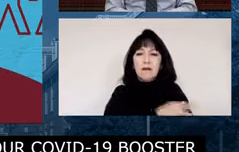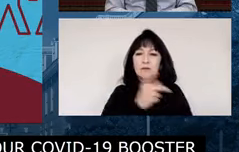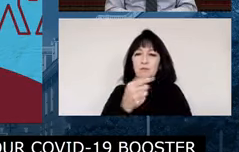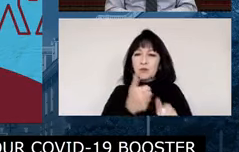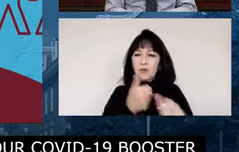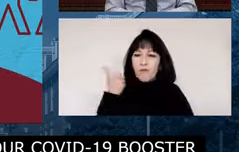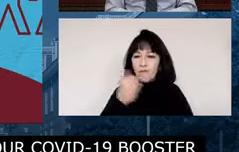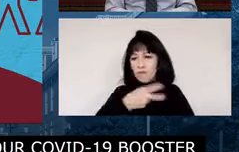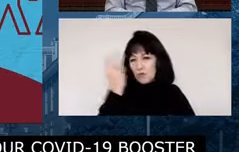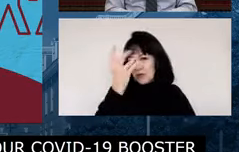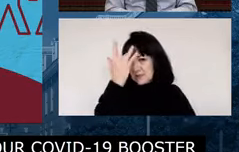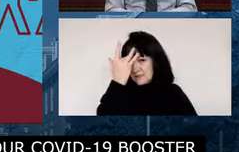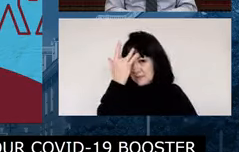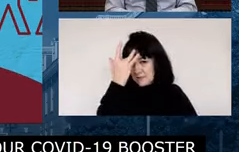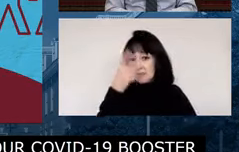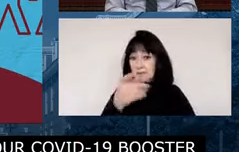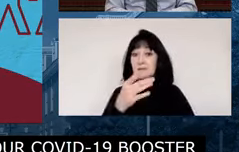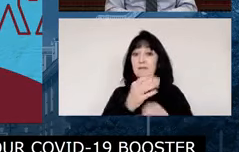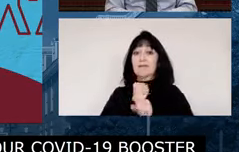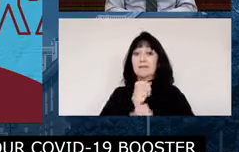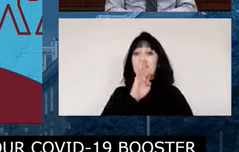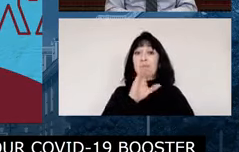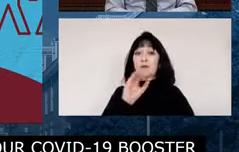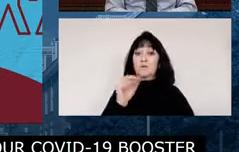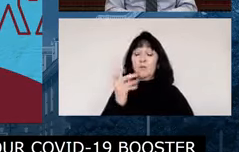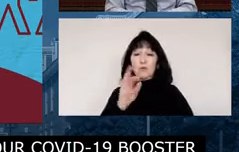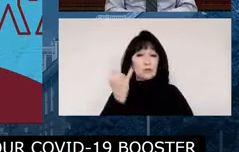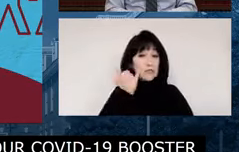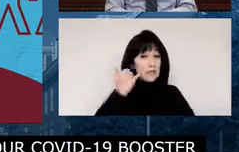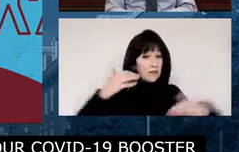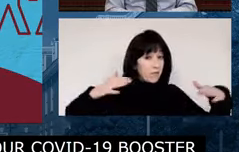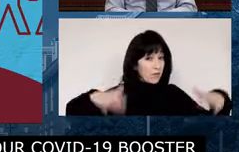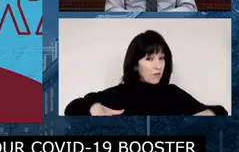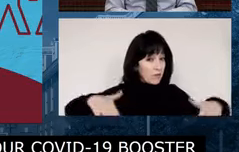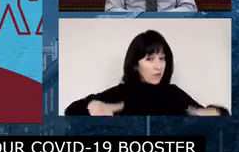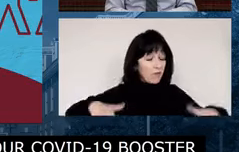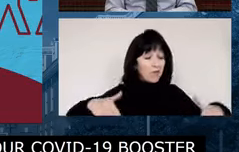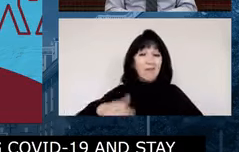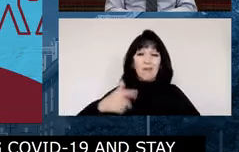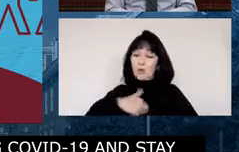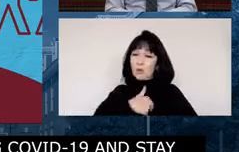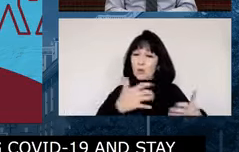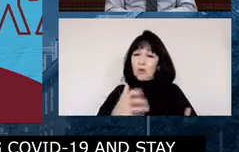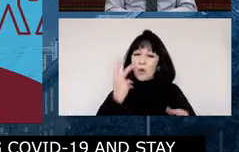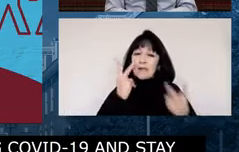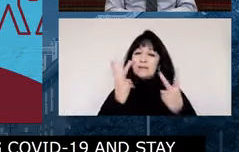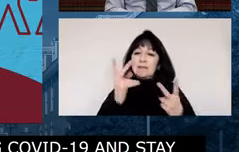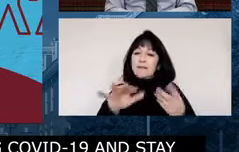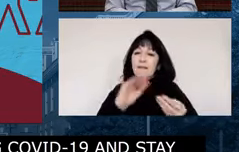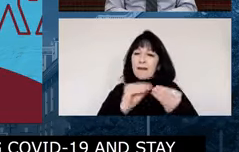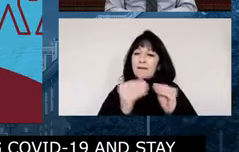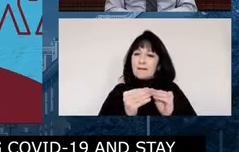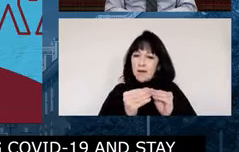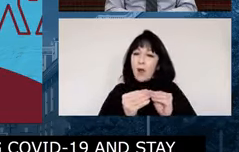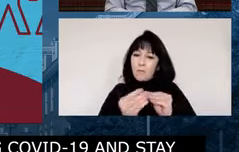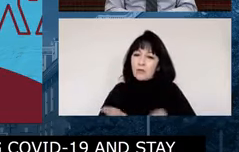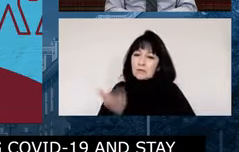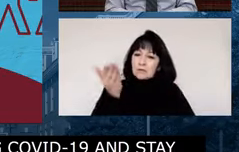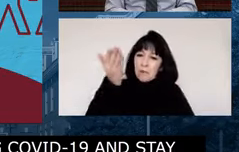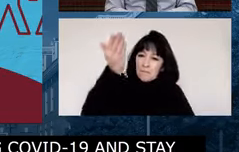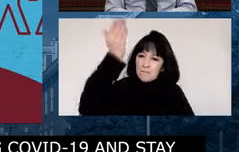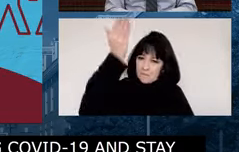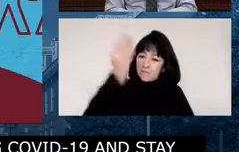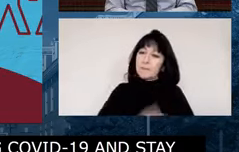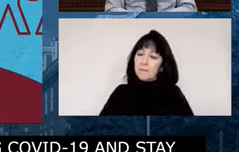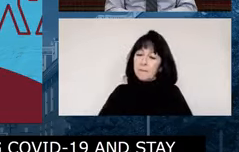get your booster. So if you haven't been boosted yet, and we need to pick up those numbers, we have good vaccination numbers pretty much